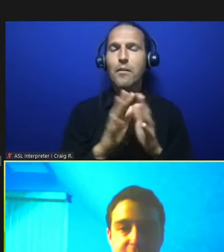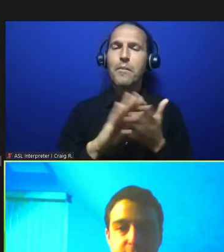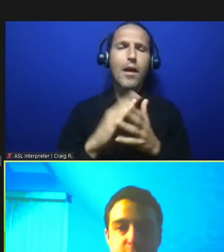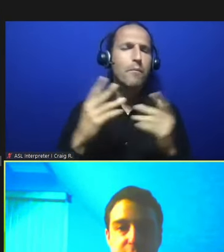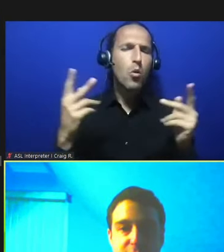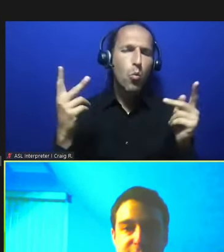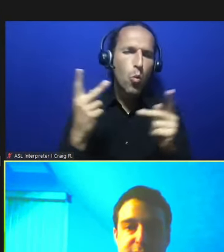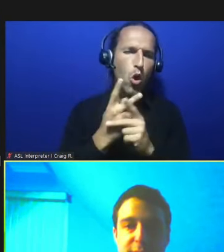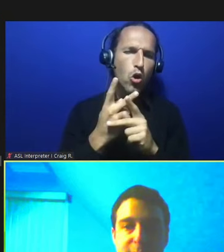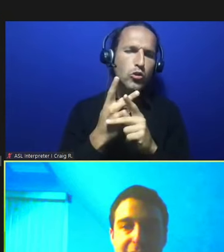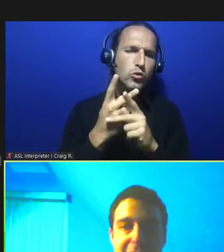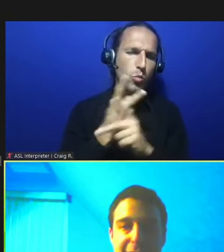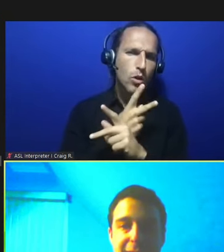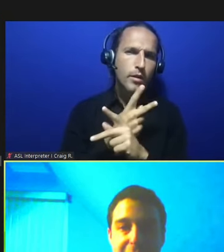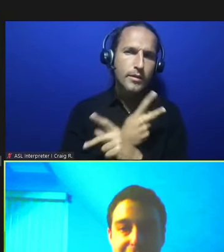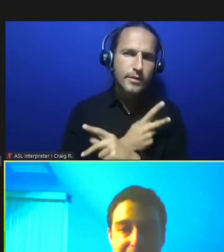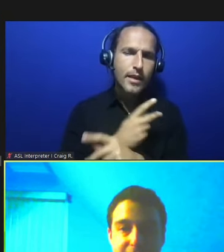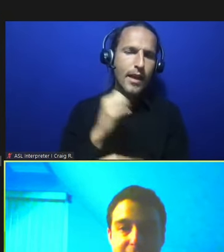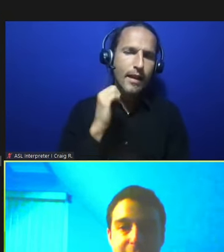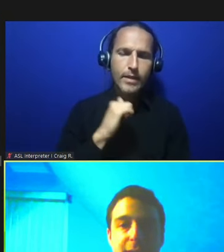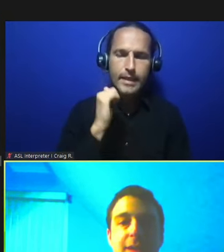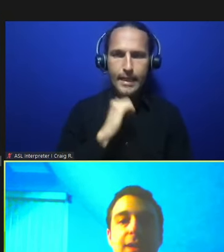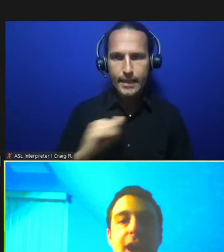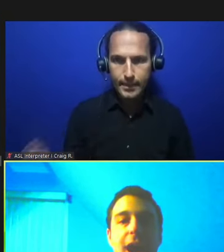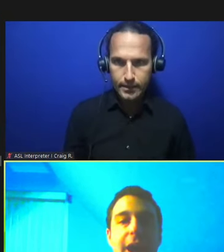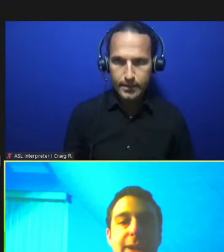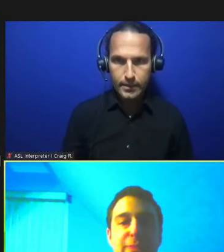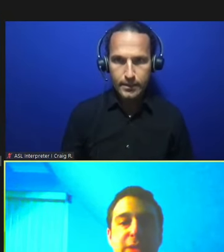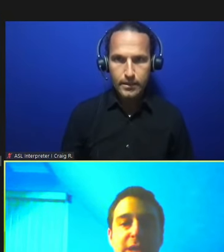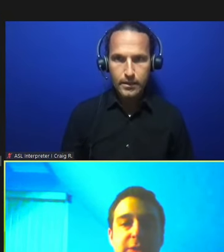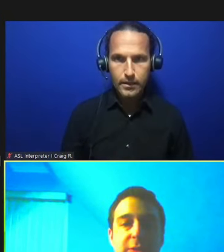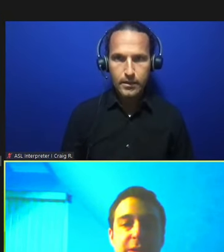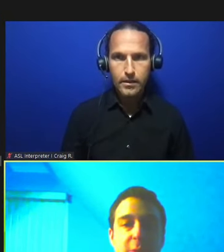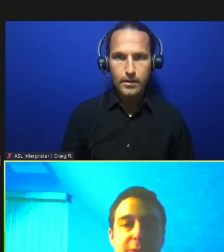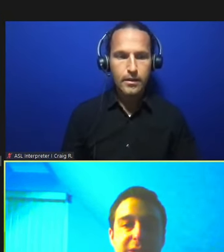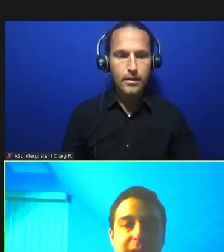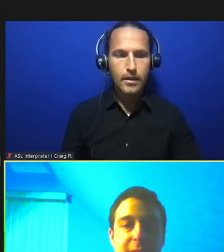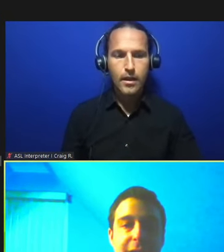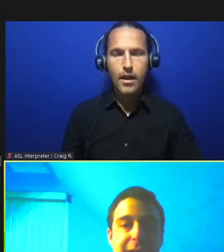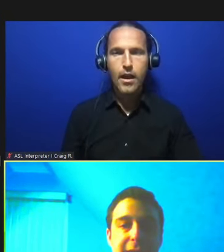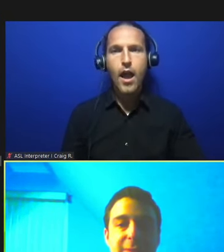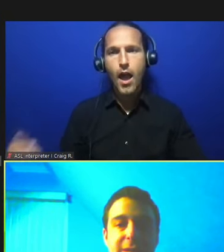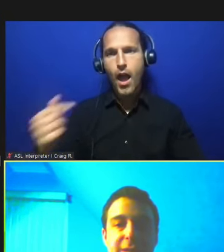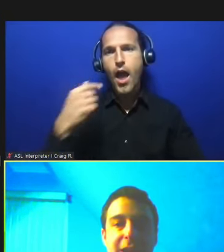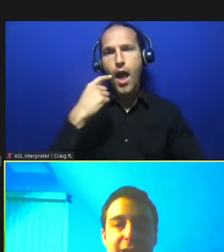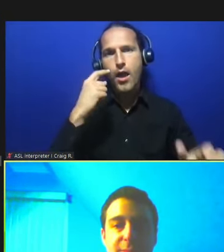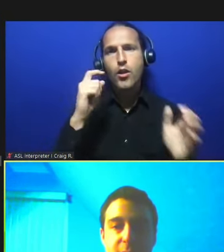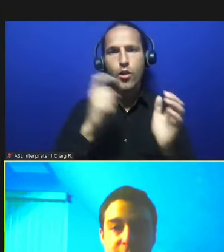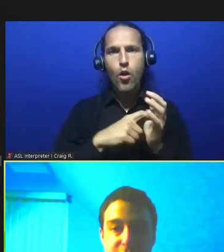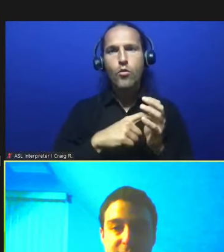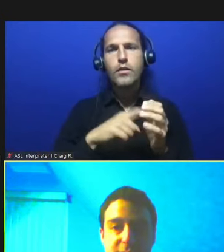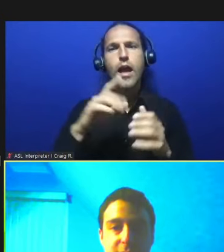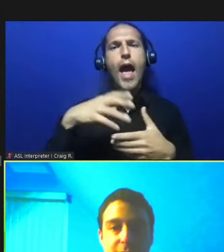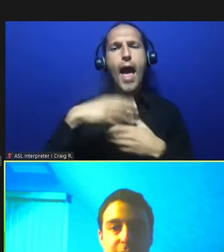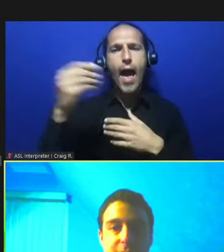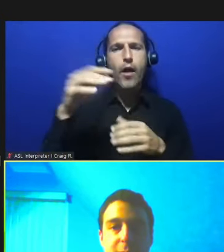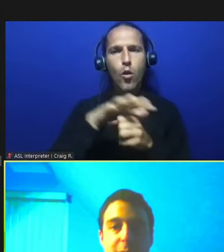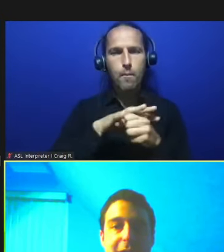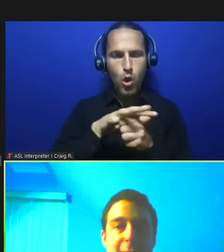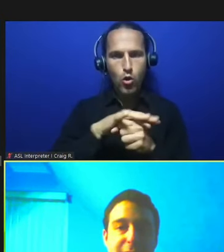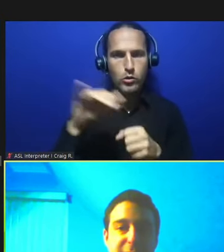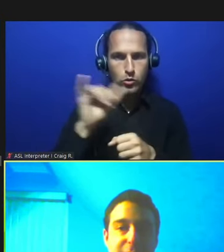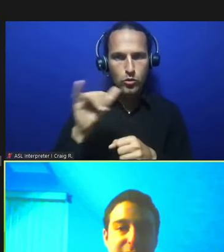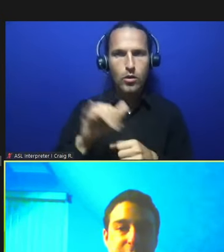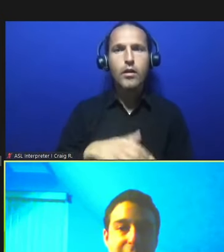worse and worse by the day. I particularly notice it a lot, even in the outer boroughs. The